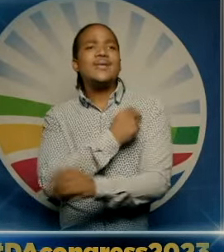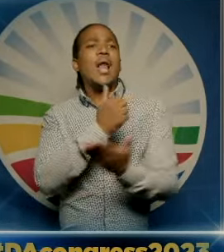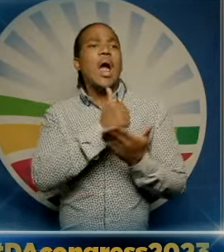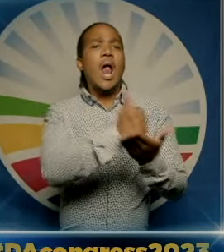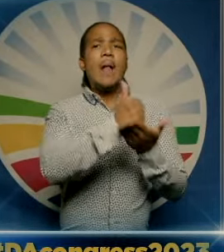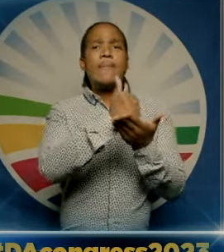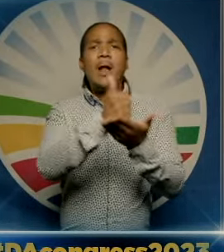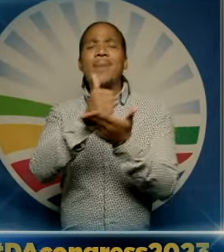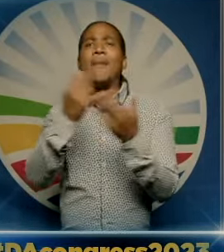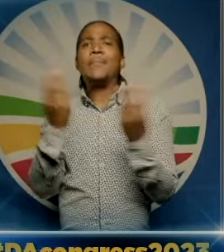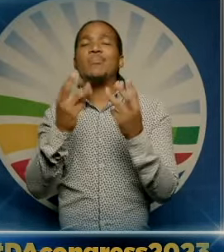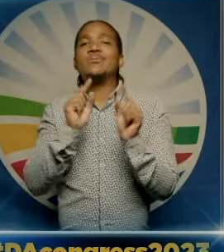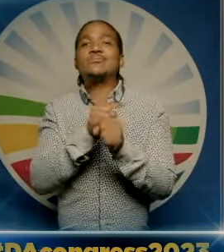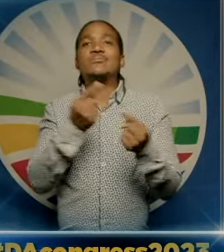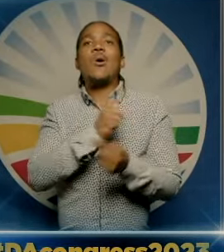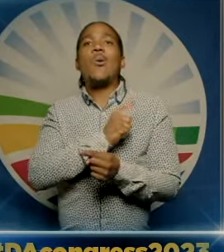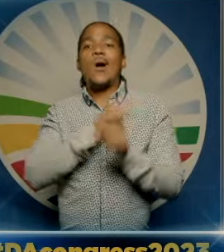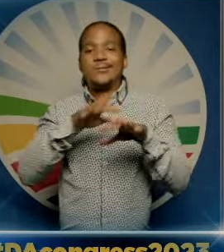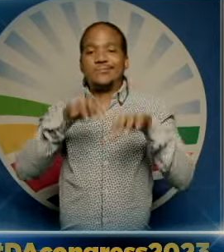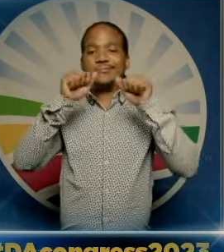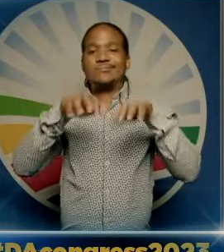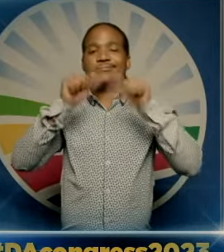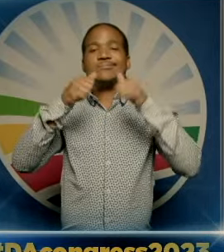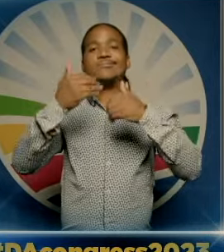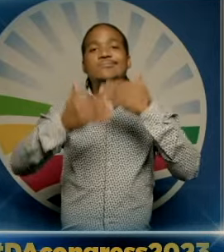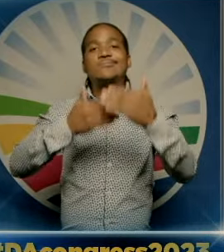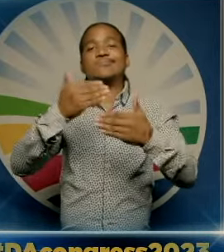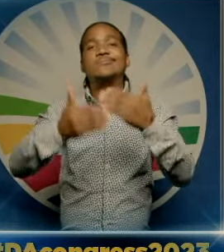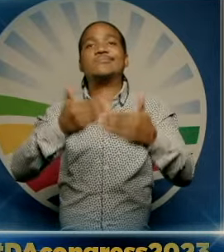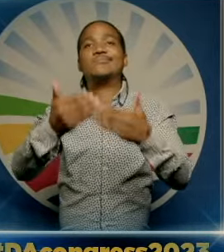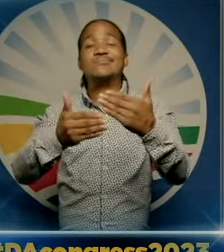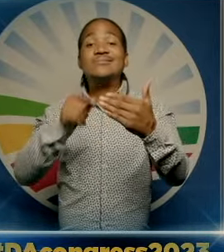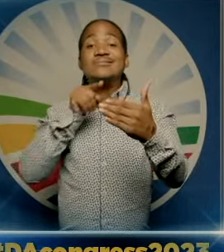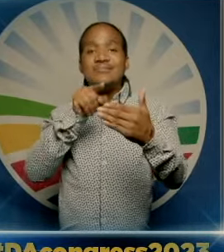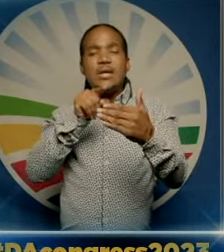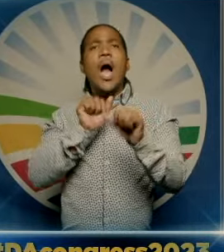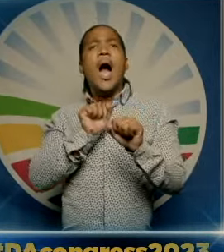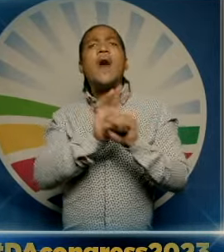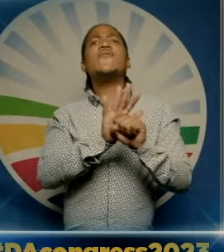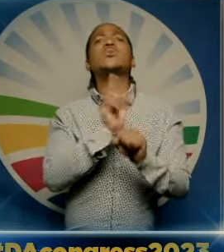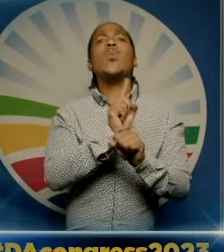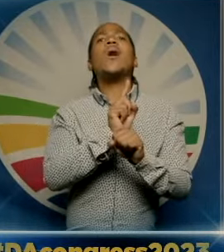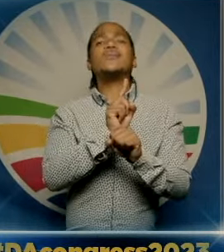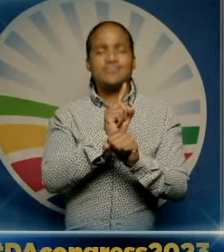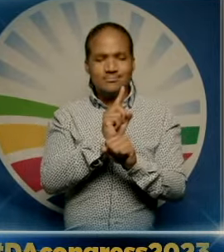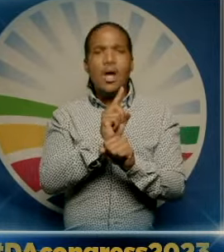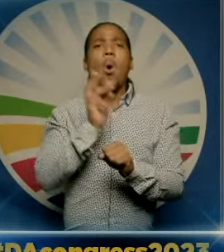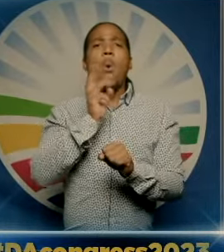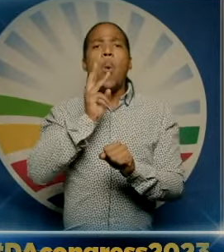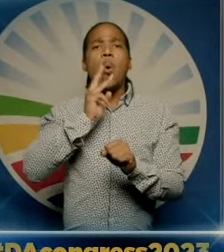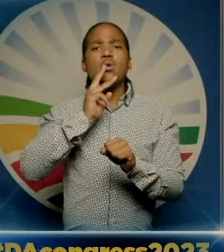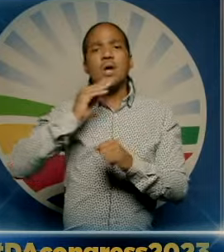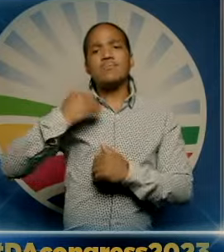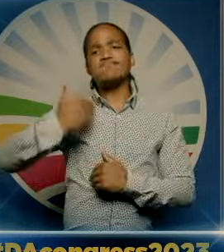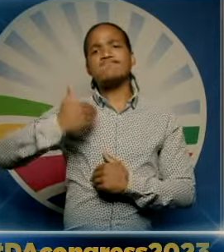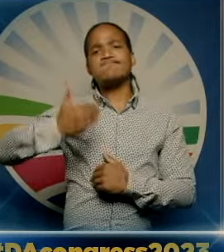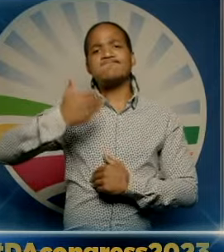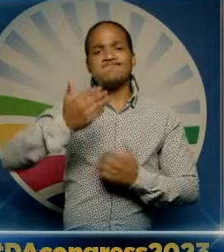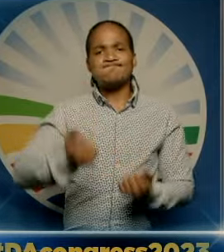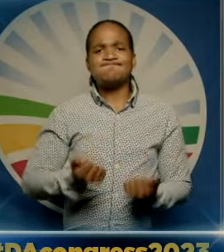to blackouts. Continuous power cuts have started to affect the provision of water, a basic human